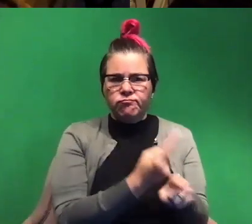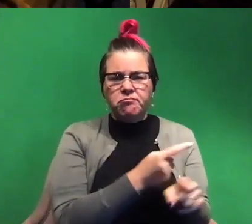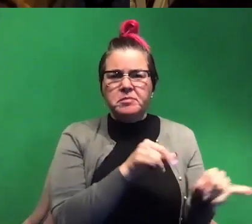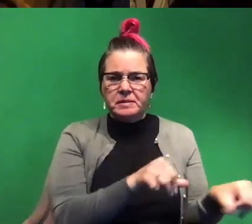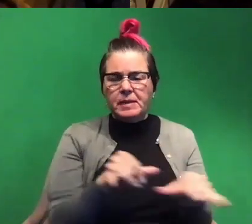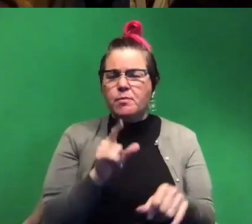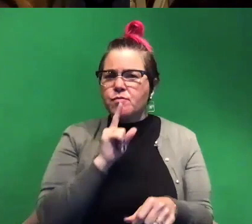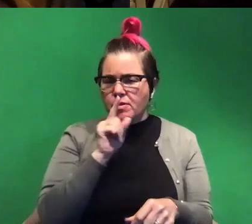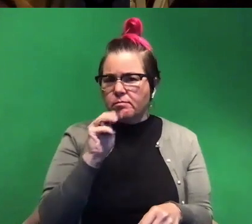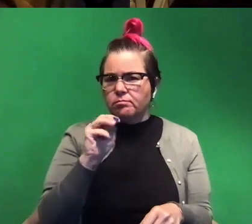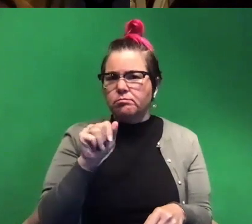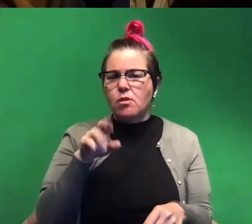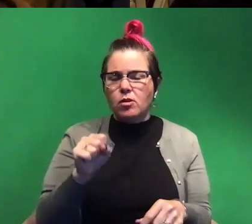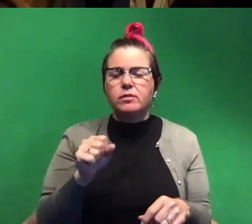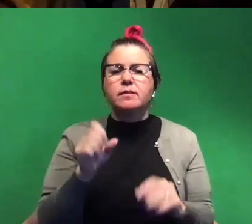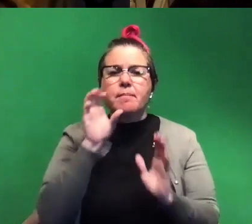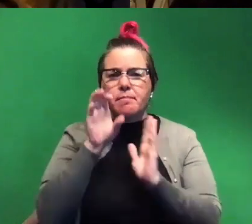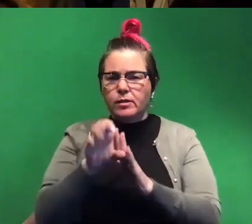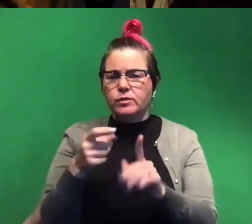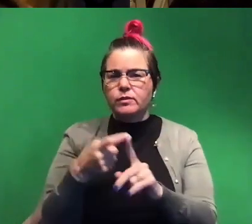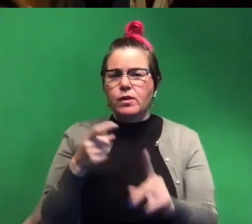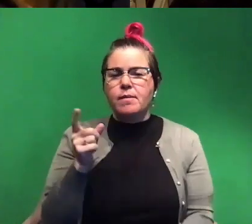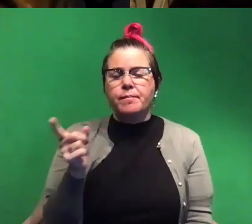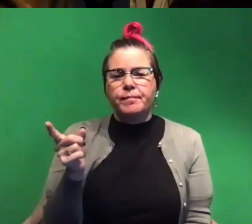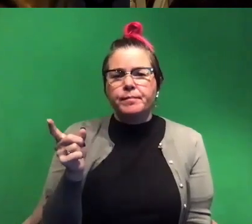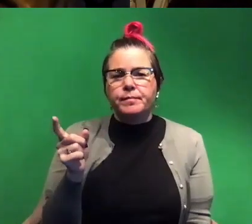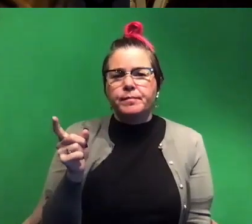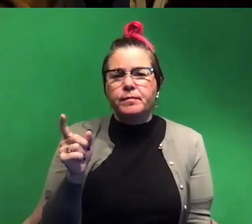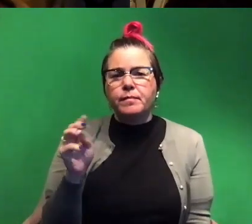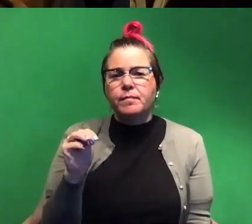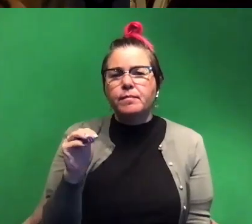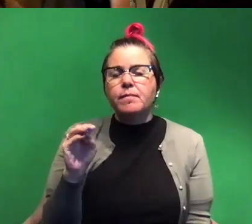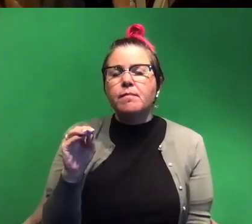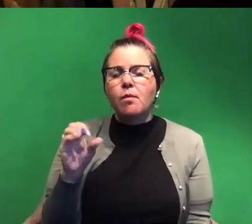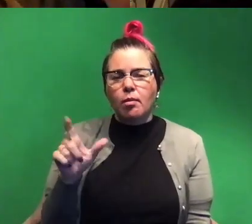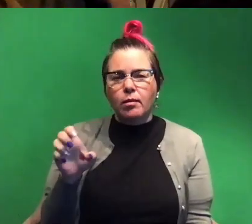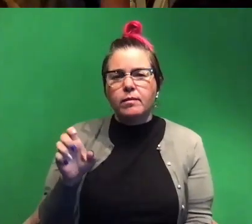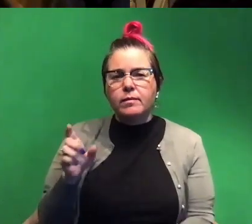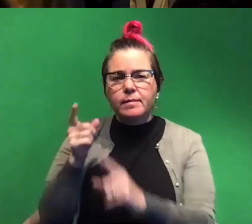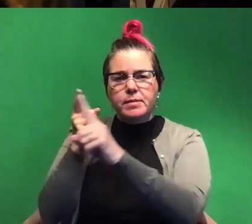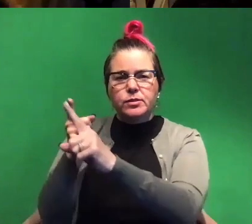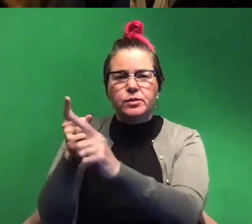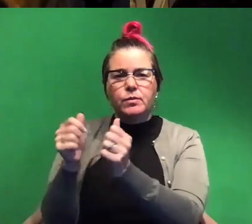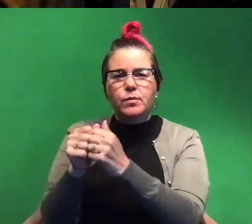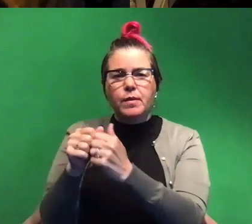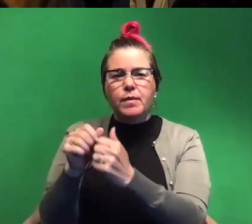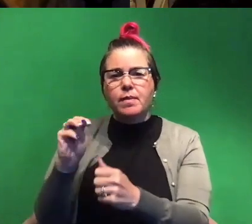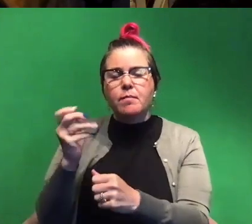think you've seen the photos from the mole mission with the Martian